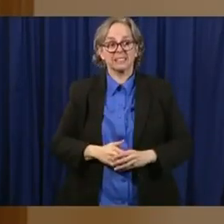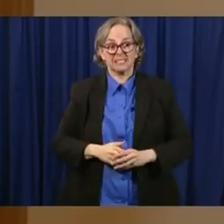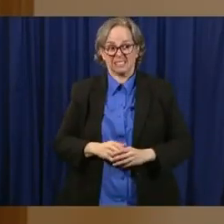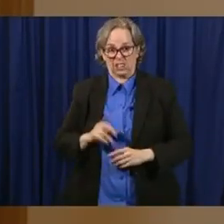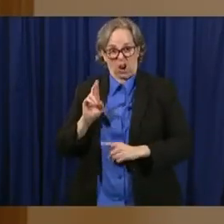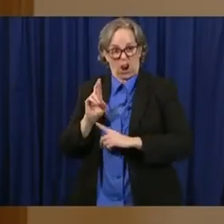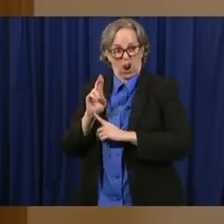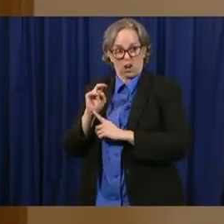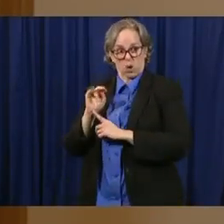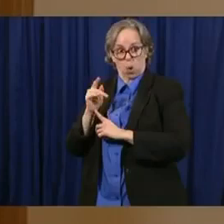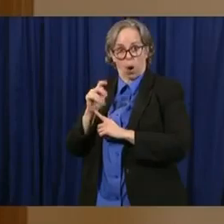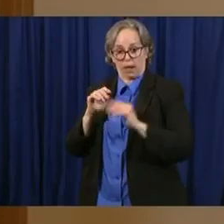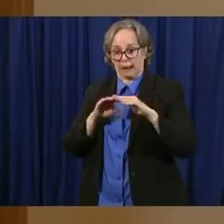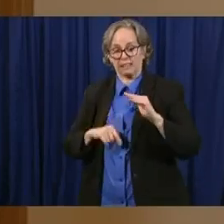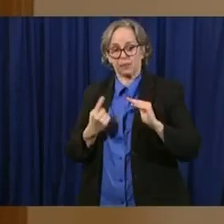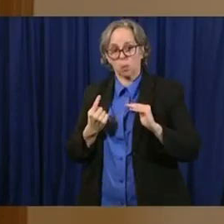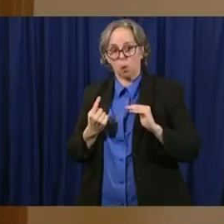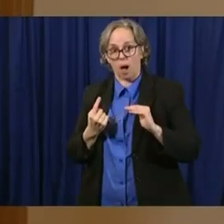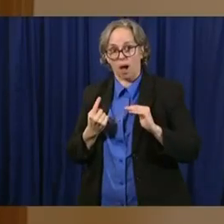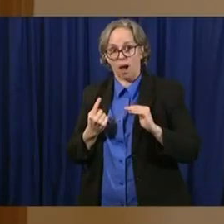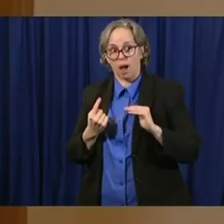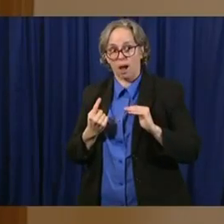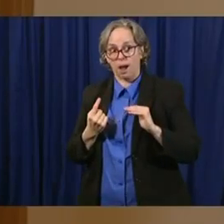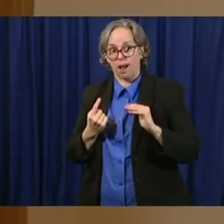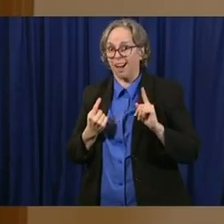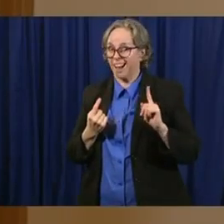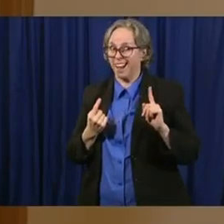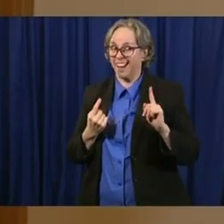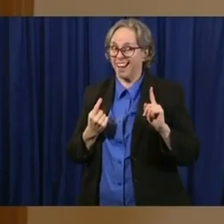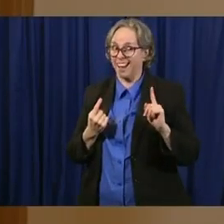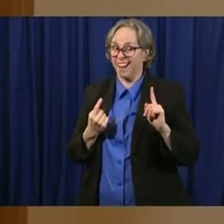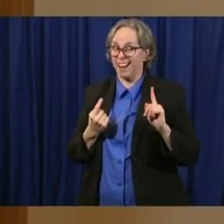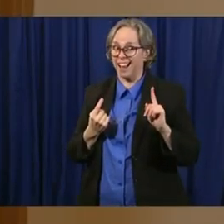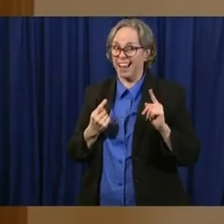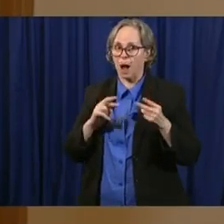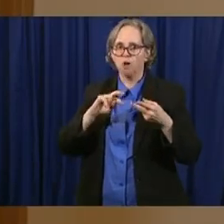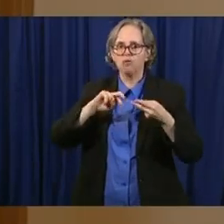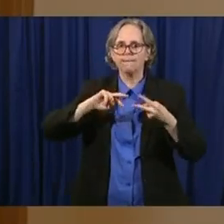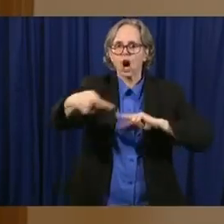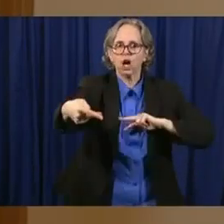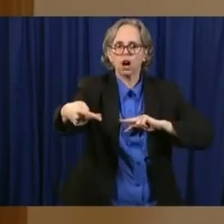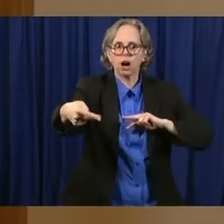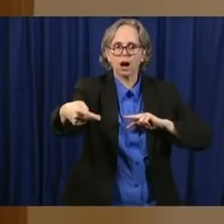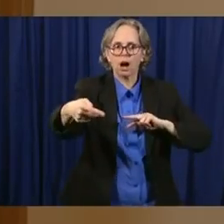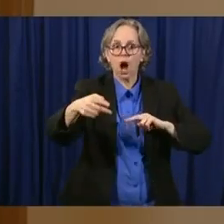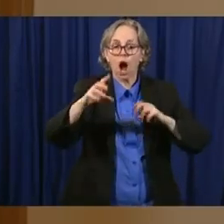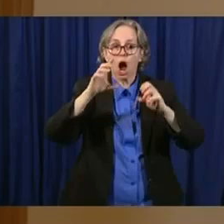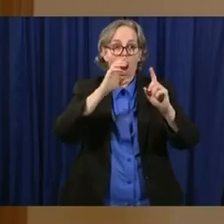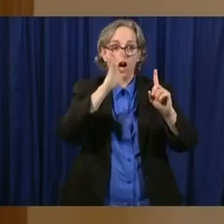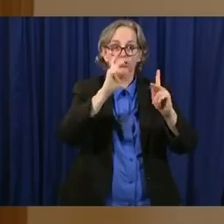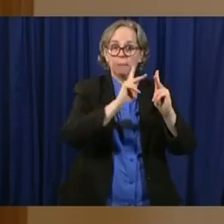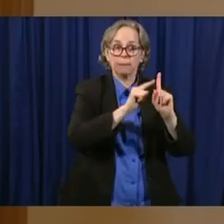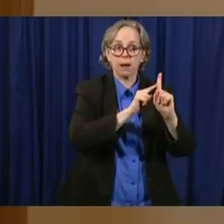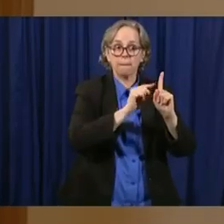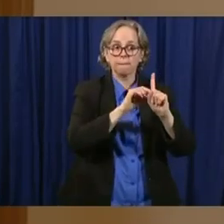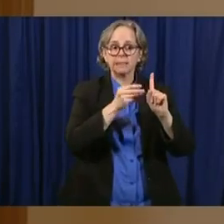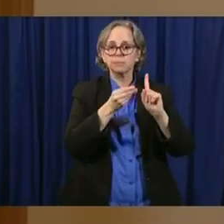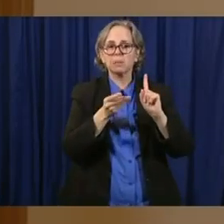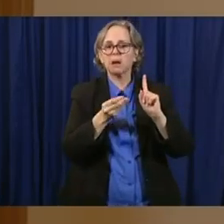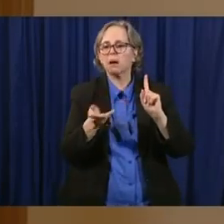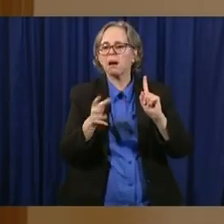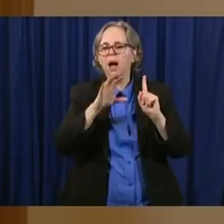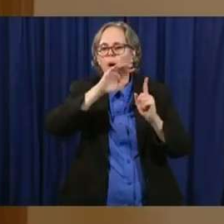than 1, that is actually happening in the reverse. You might have 100 people, but now they only spread it to 50